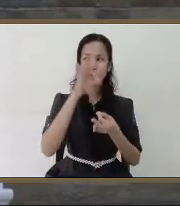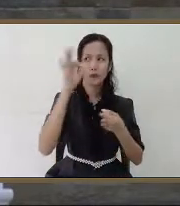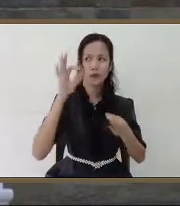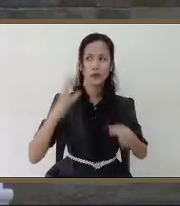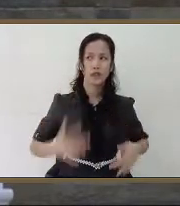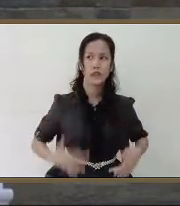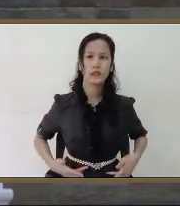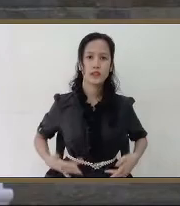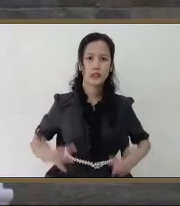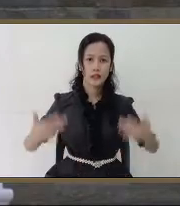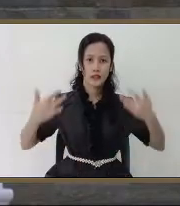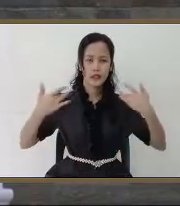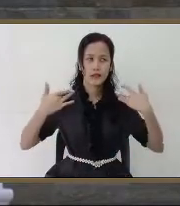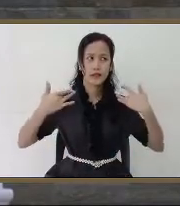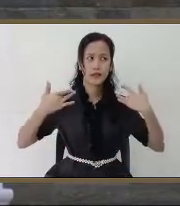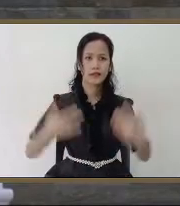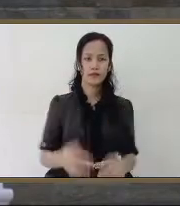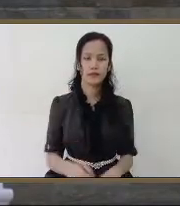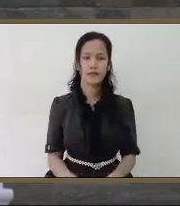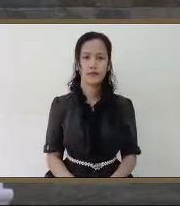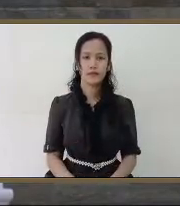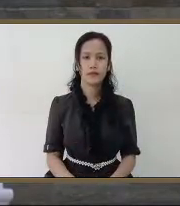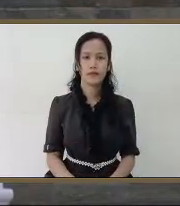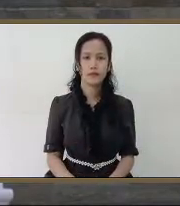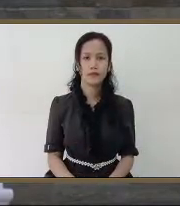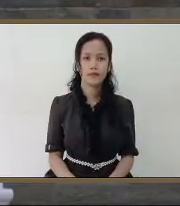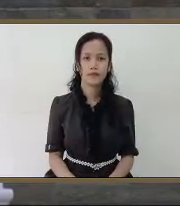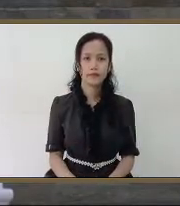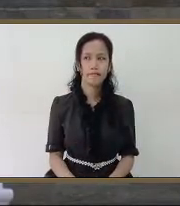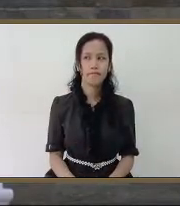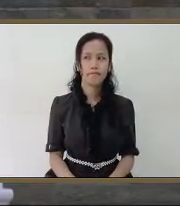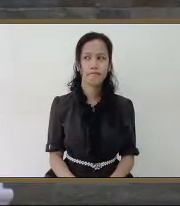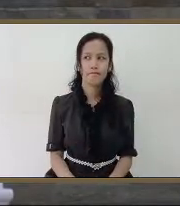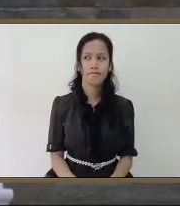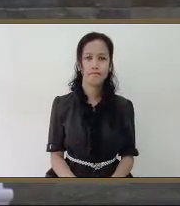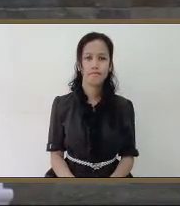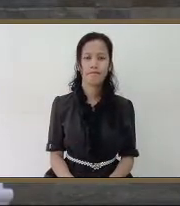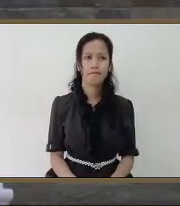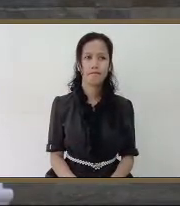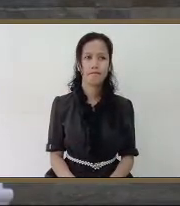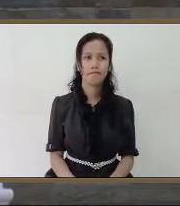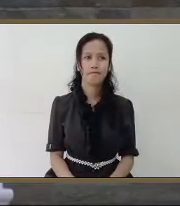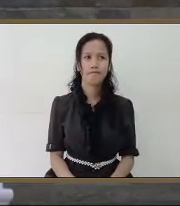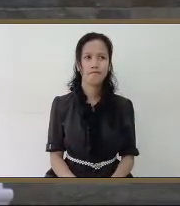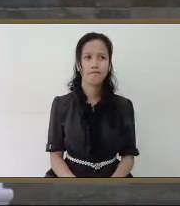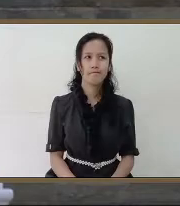Ang reflection niyan sa spiritual restoration. Dedication renewed.